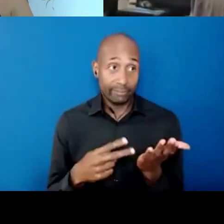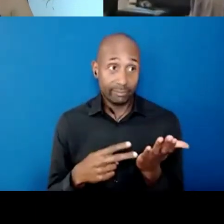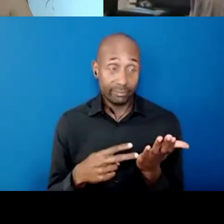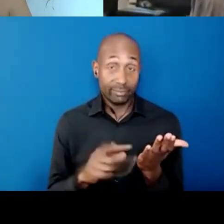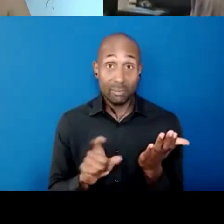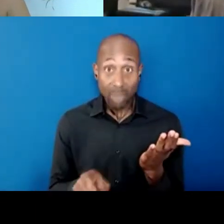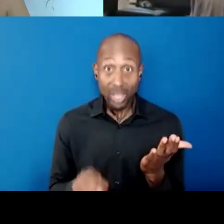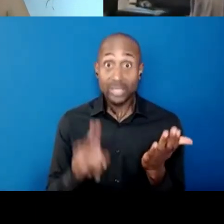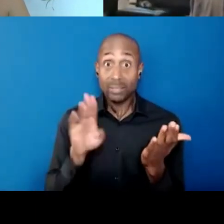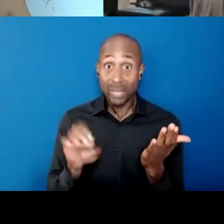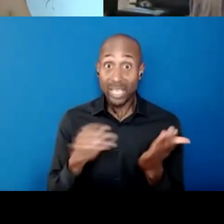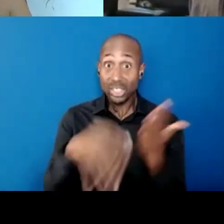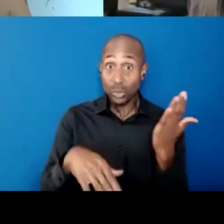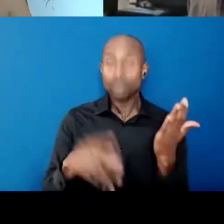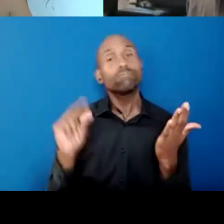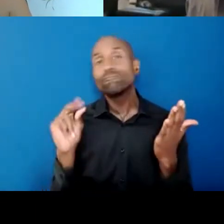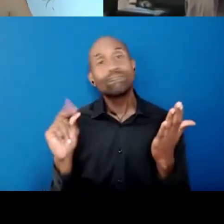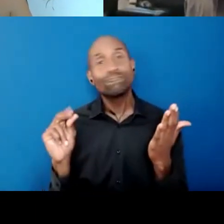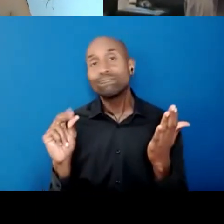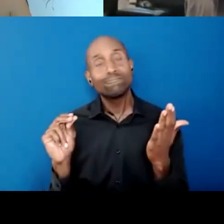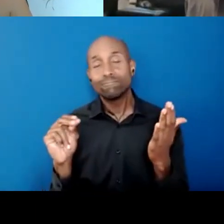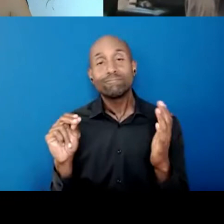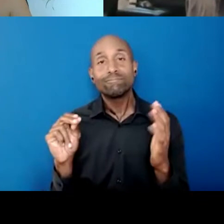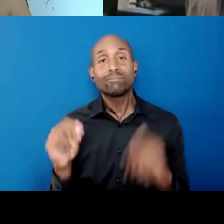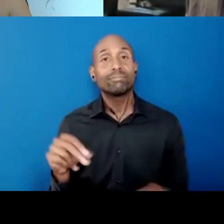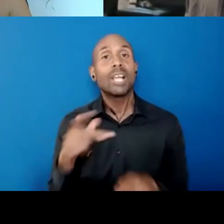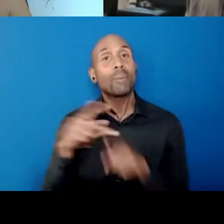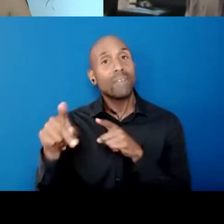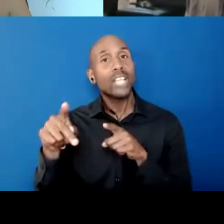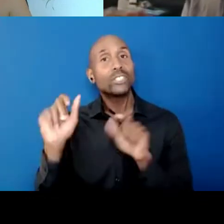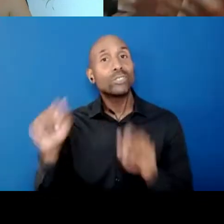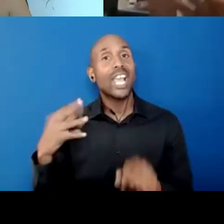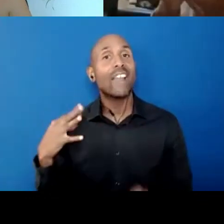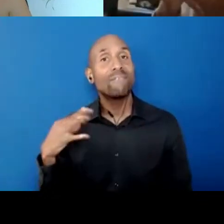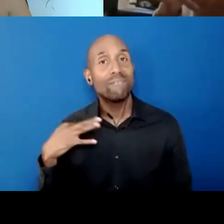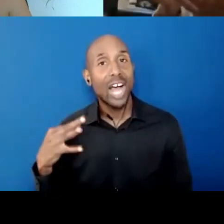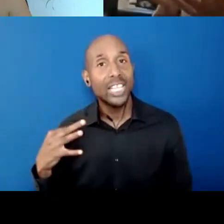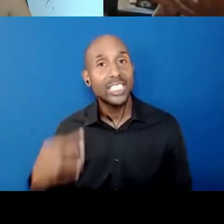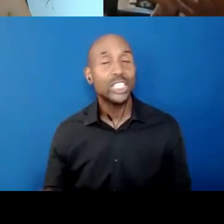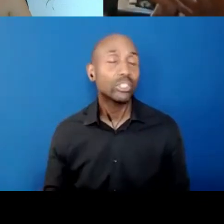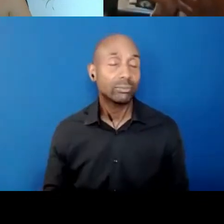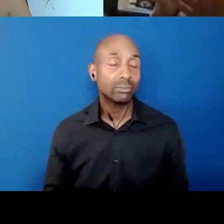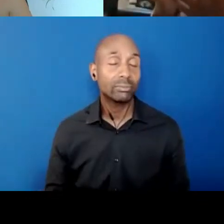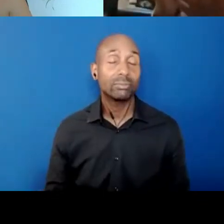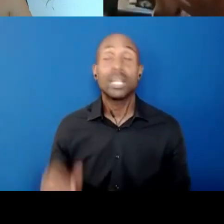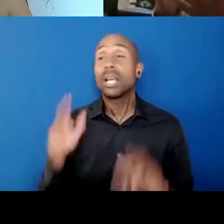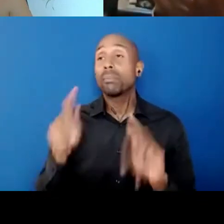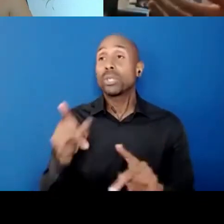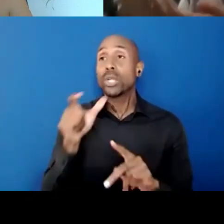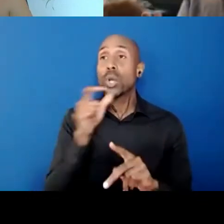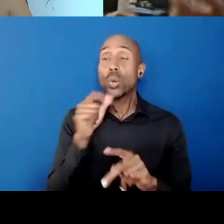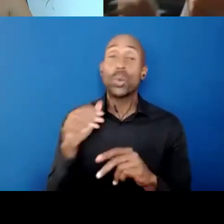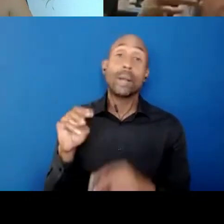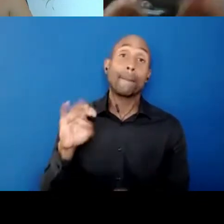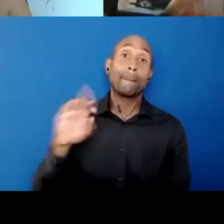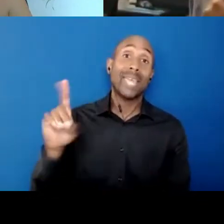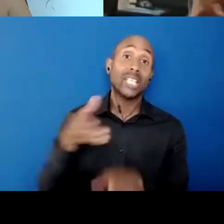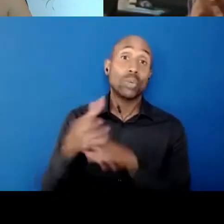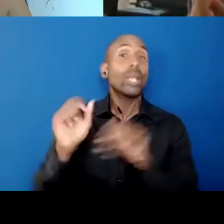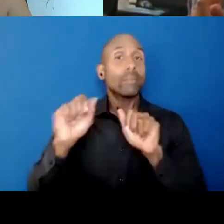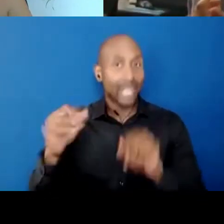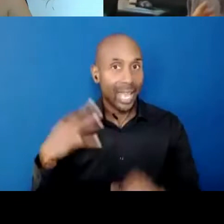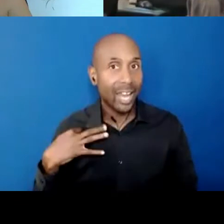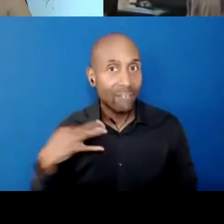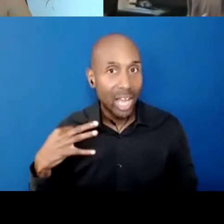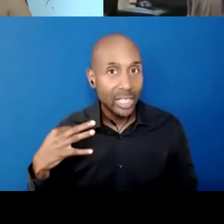It's something that's available to professionals and people at the mid-level, at their mid-career, and people who are